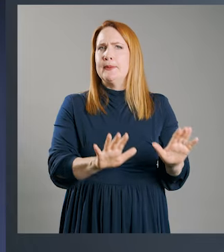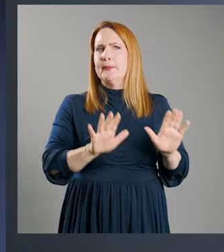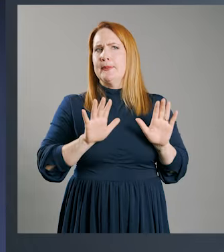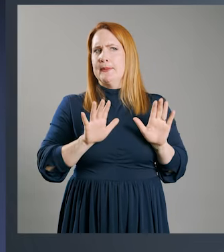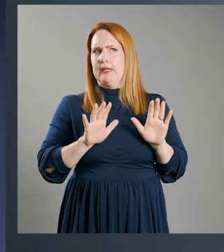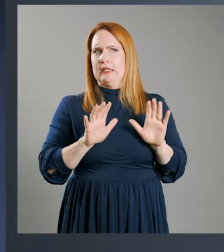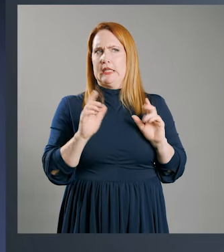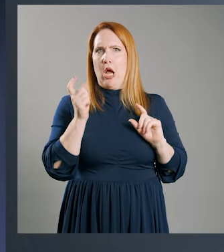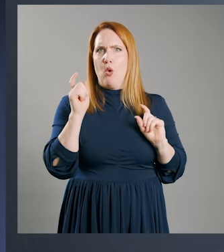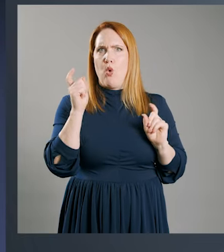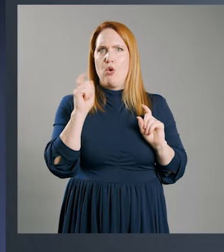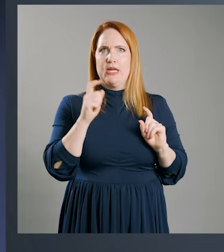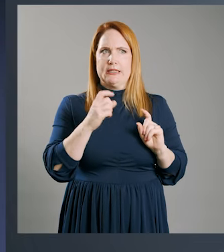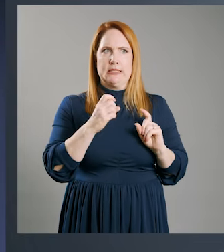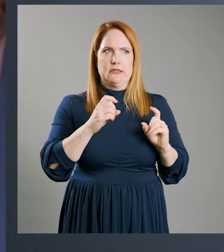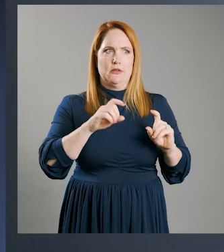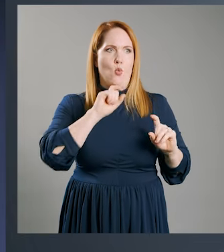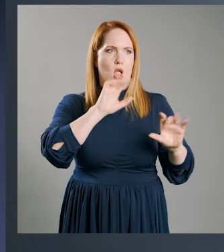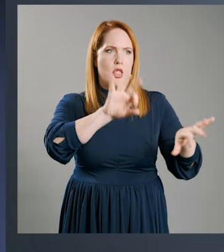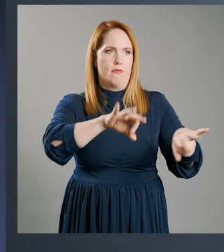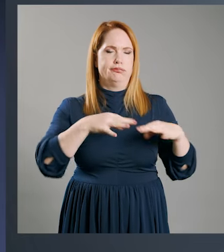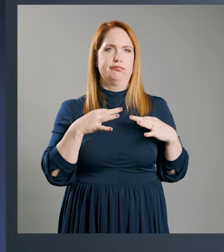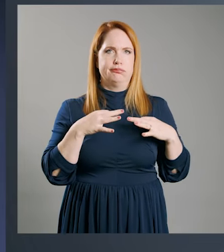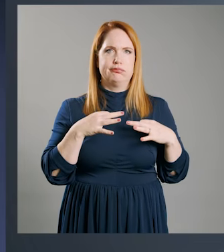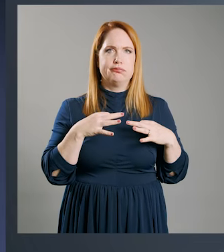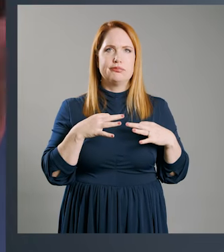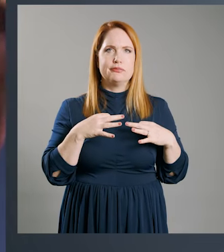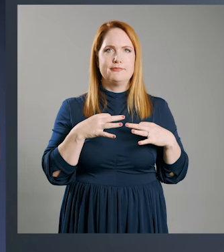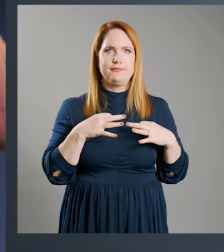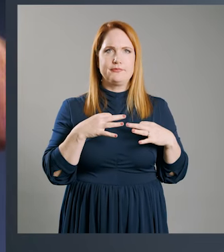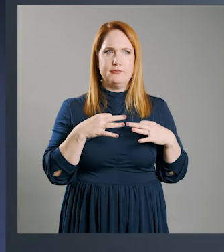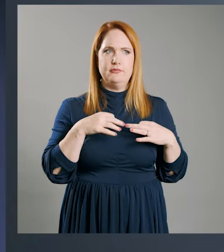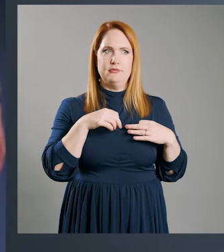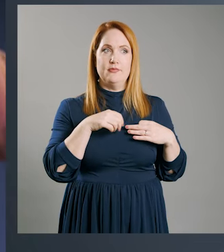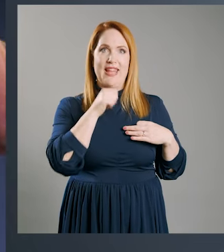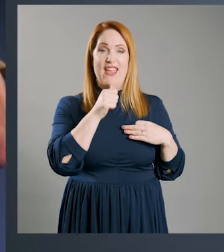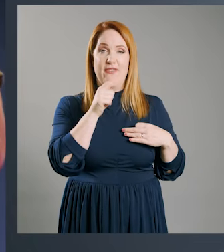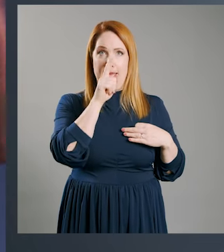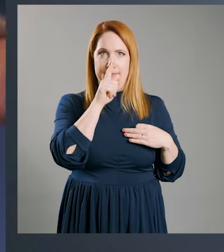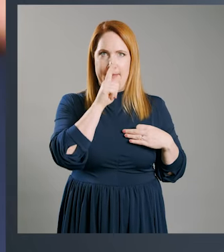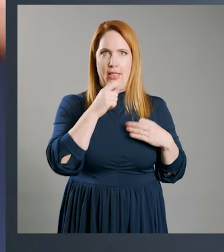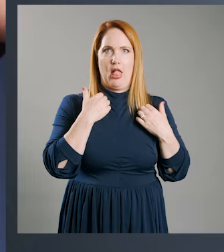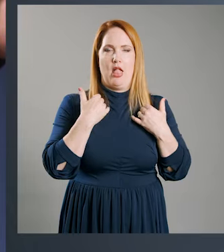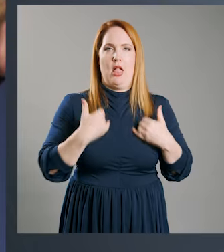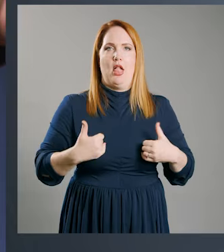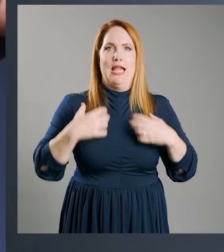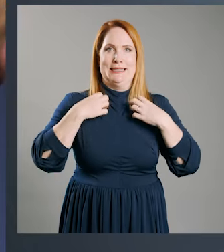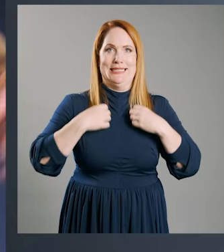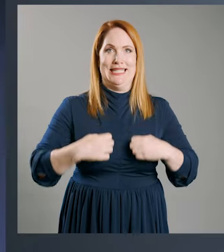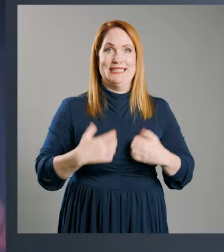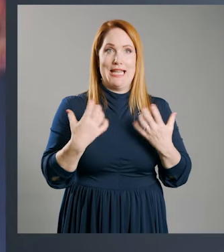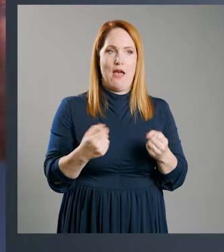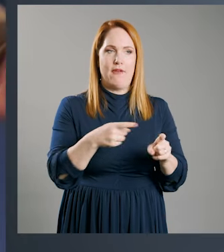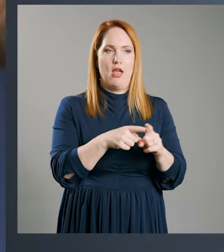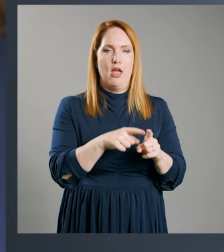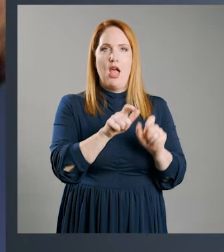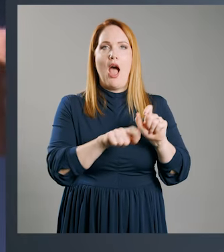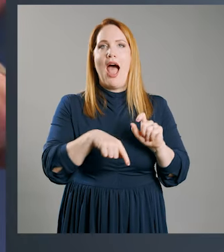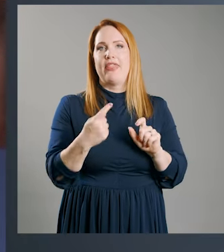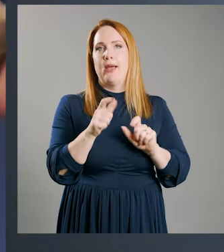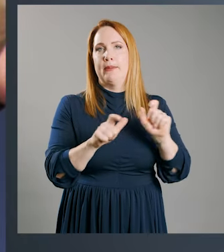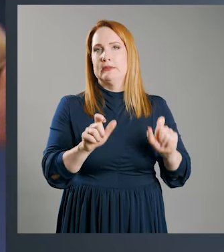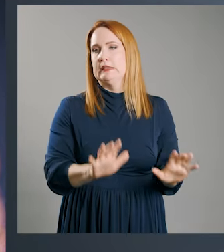days because people were so afraid of catching leprosy themselves. Those people were actually seen as dead people. They'd already